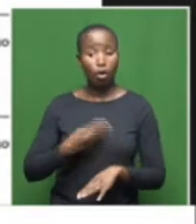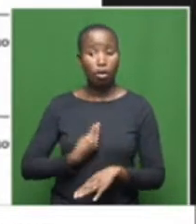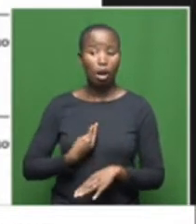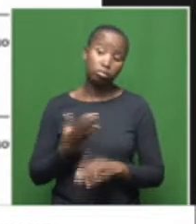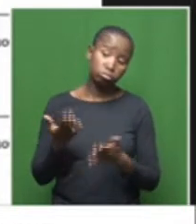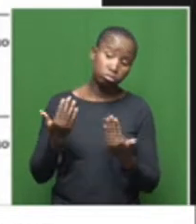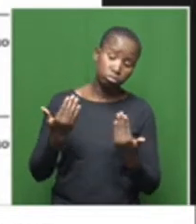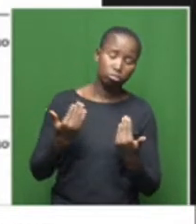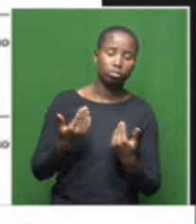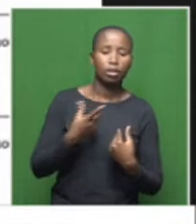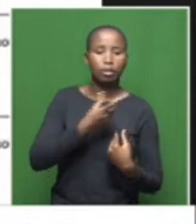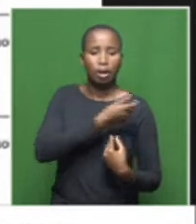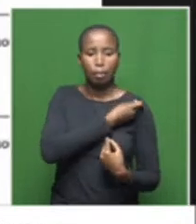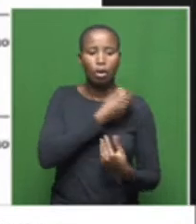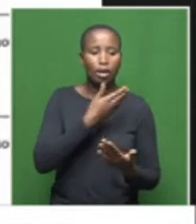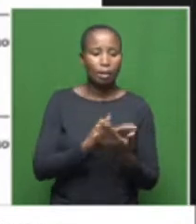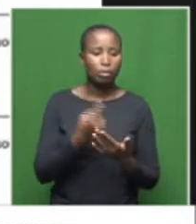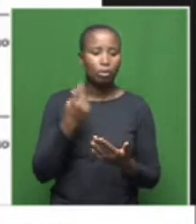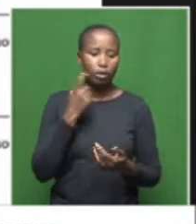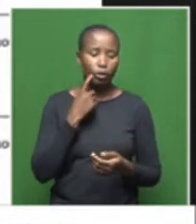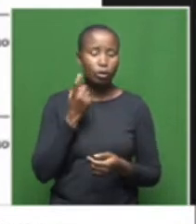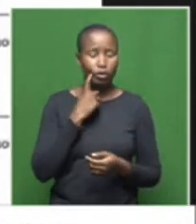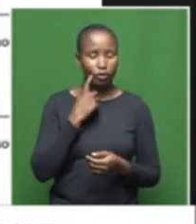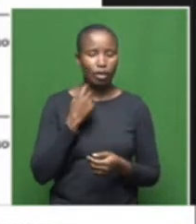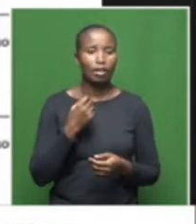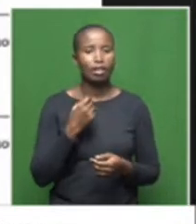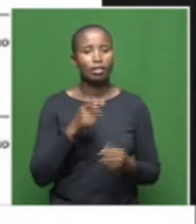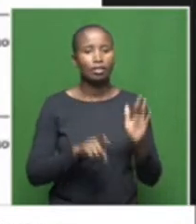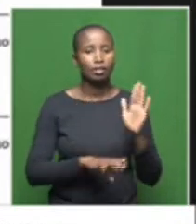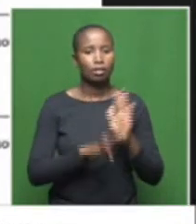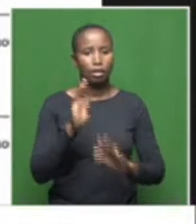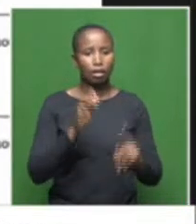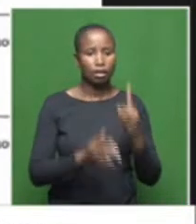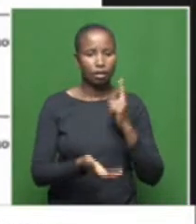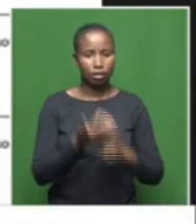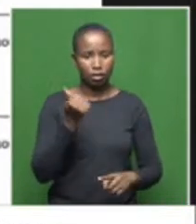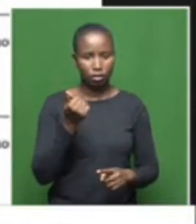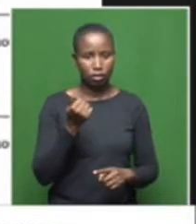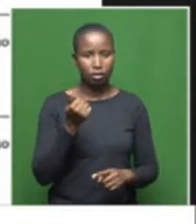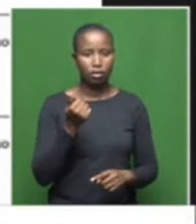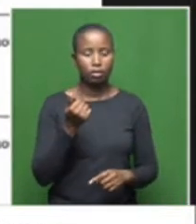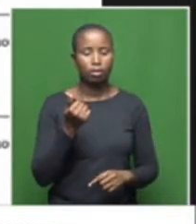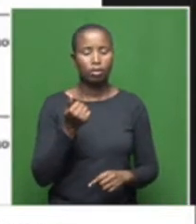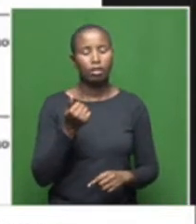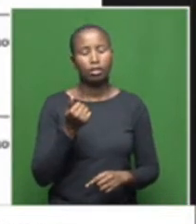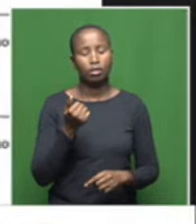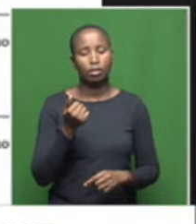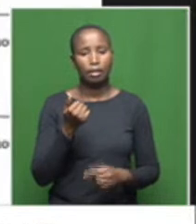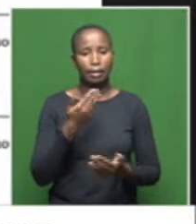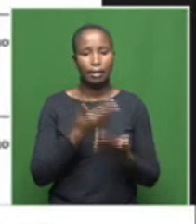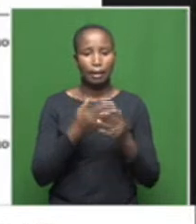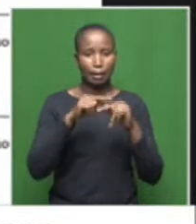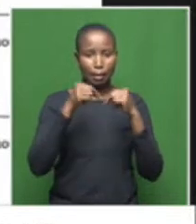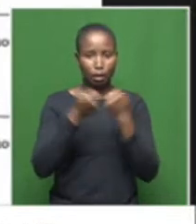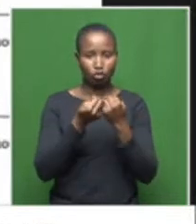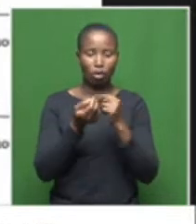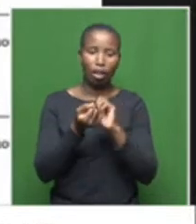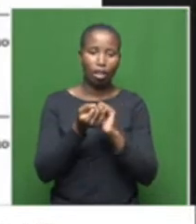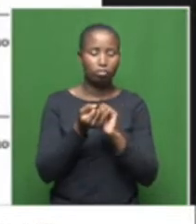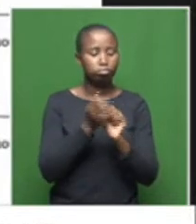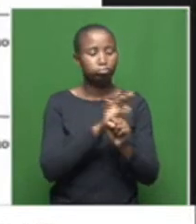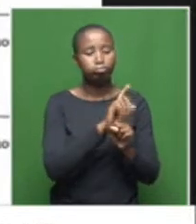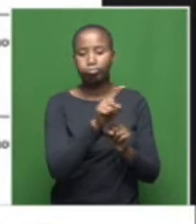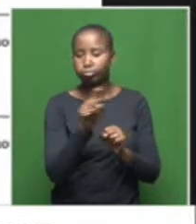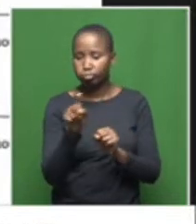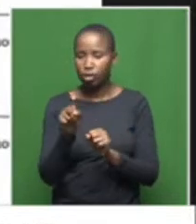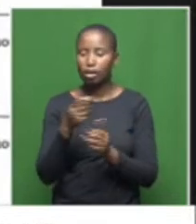could be pushed their coverage to at least 60%, which will also push the national coverage also to closer